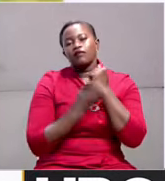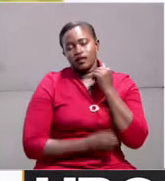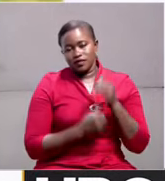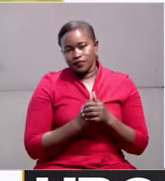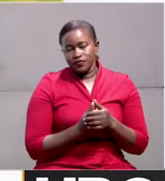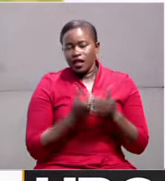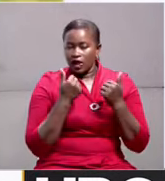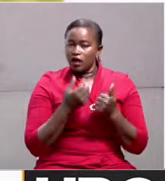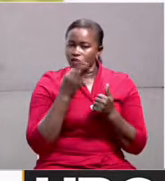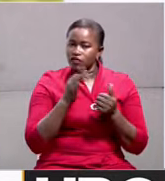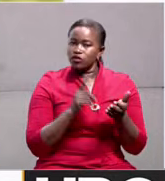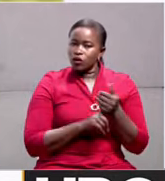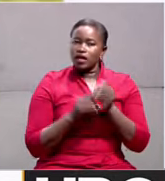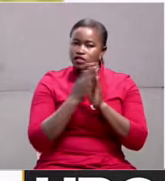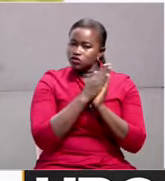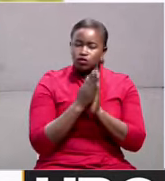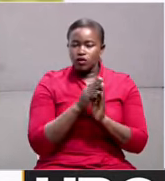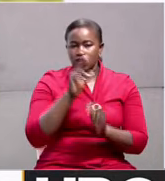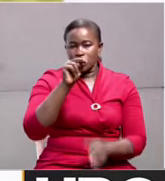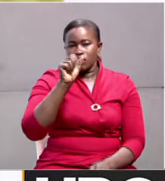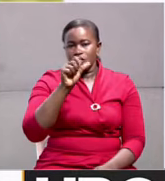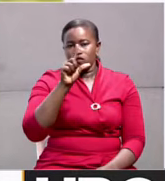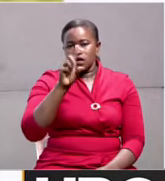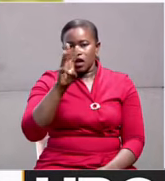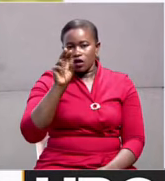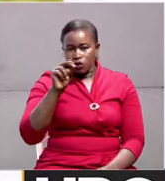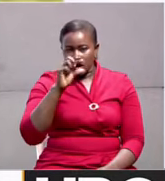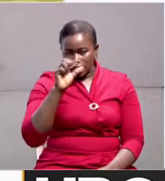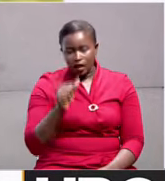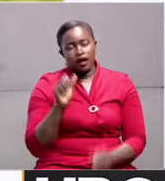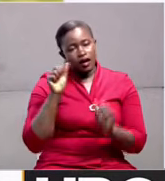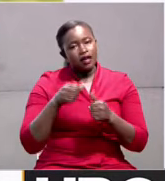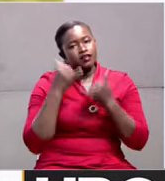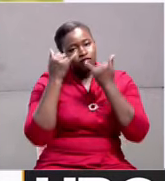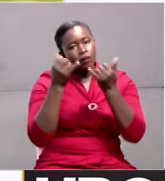get Narwanga, she would have reported how many homesteads. I think,